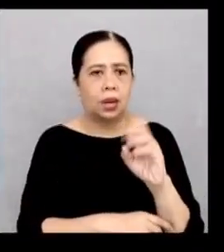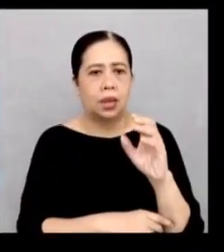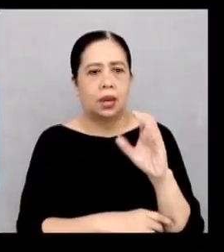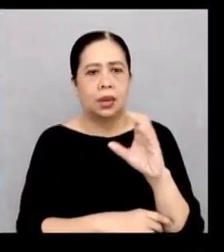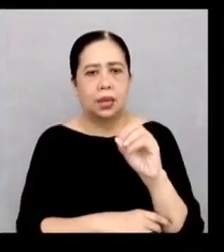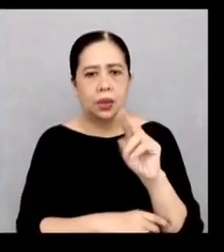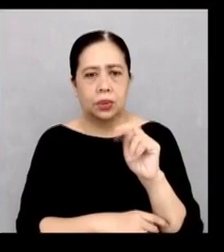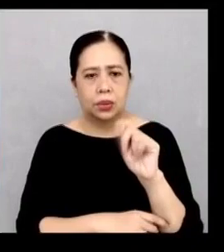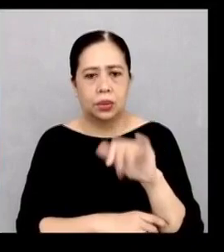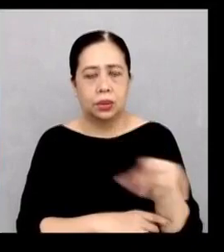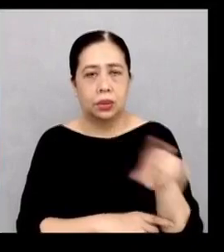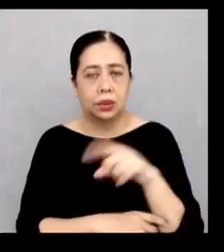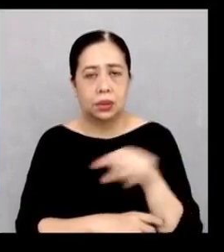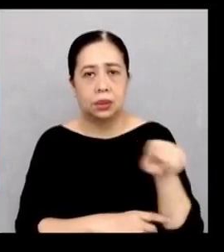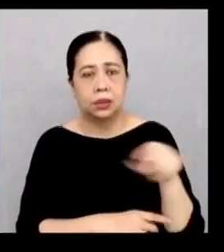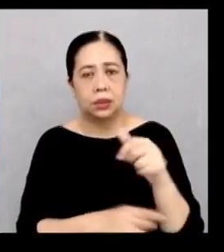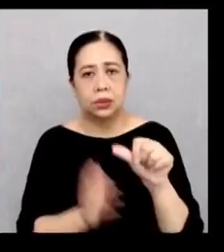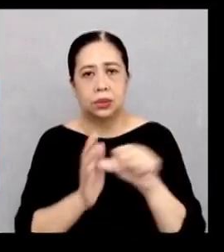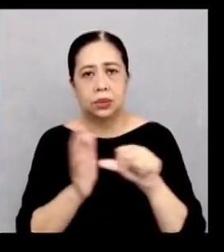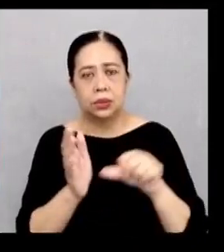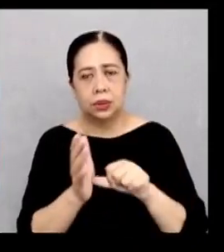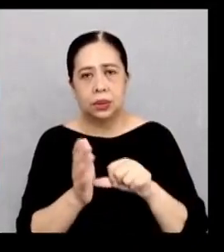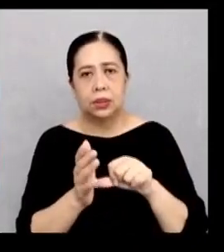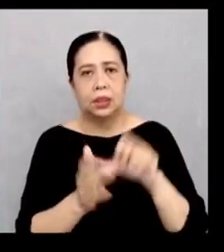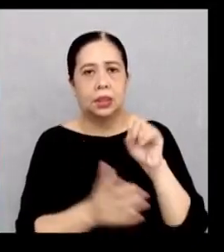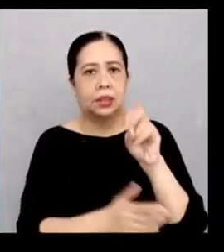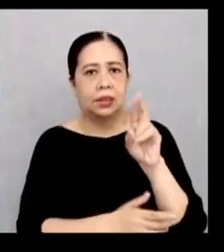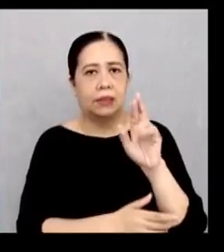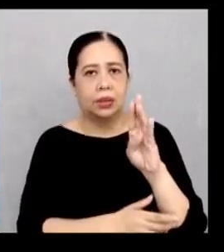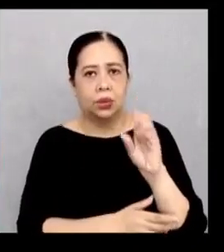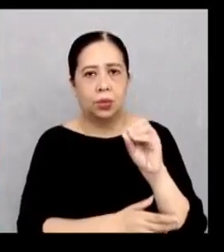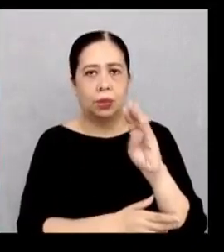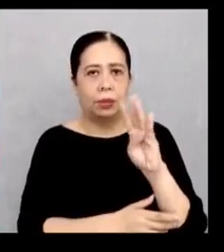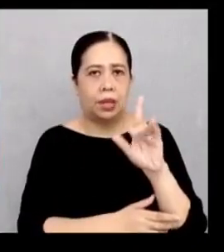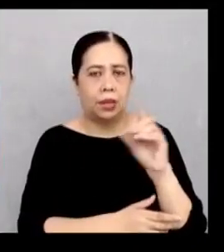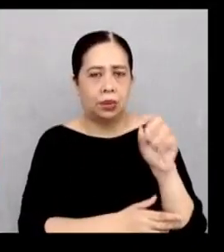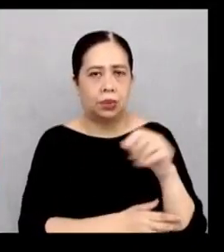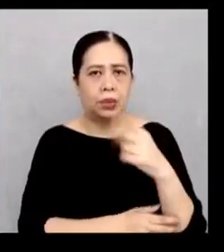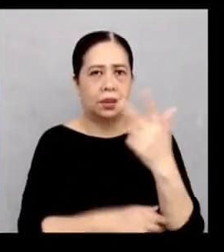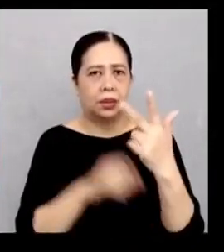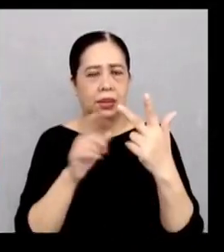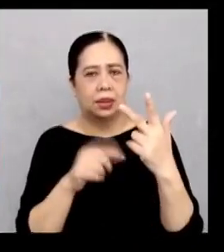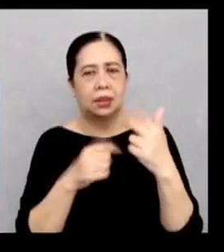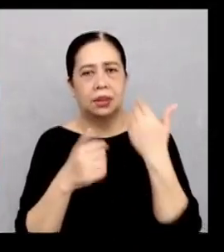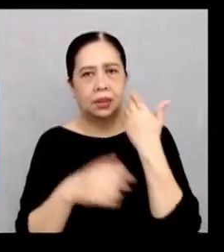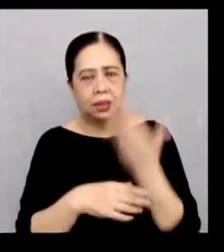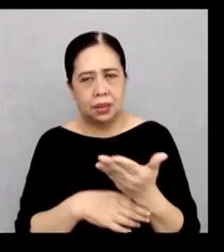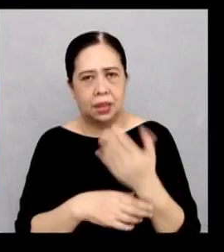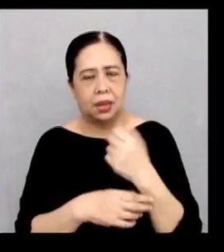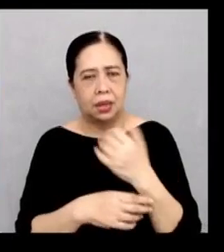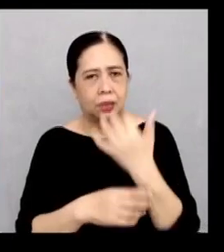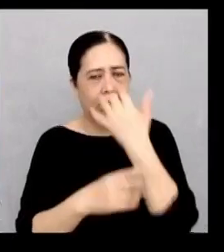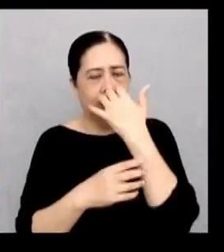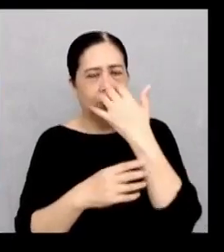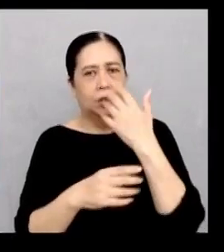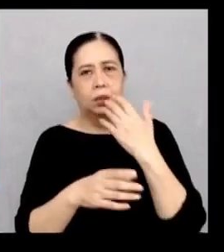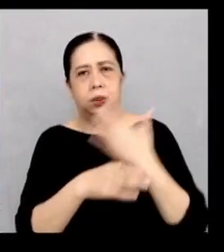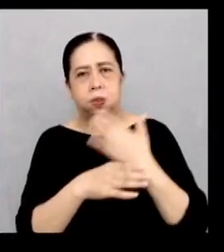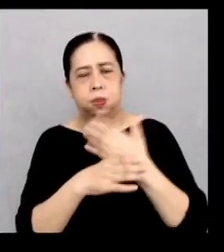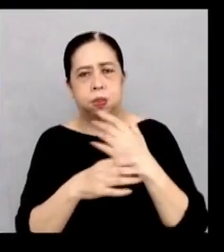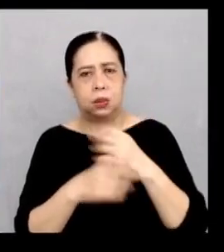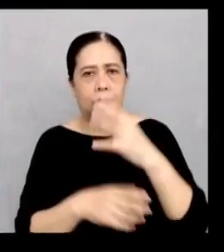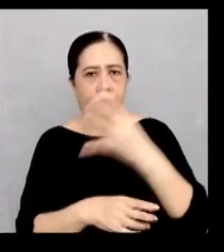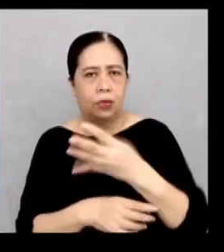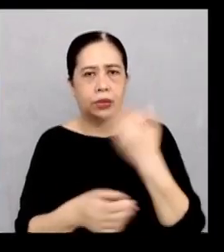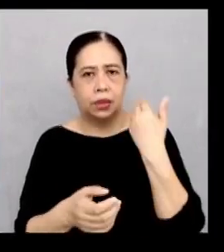Economic and Cultural Office, Attorney Sylvester Berry III, says three of the four victims died of suffocation. The fourth died while